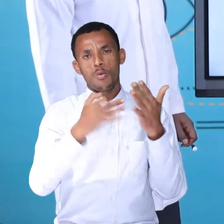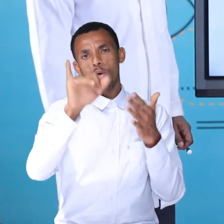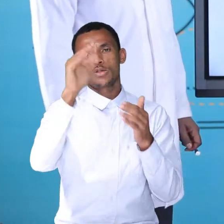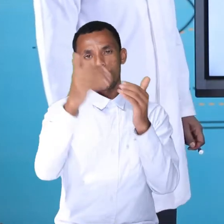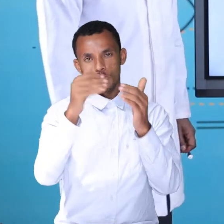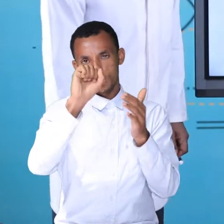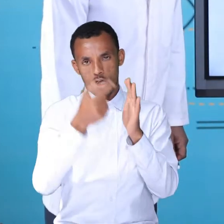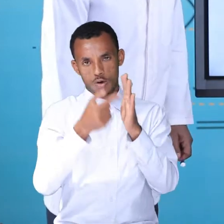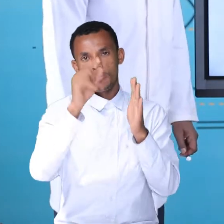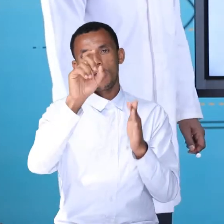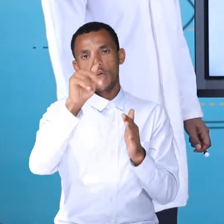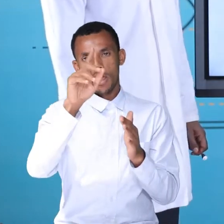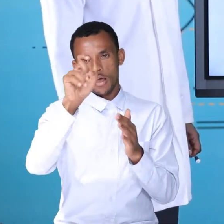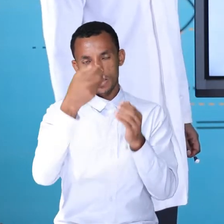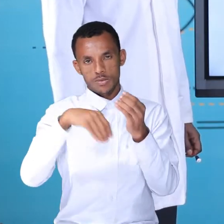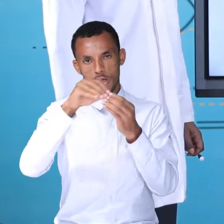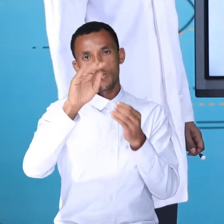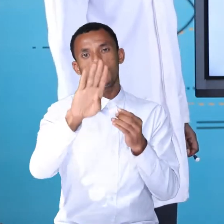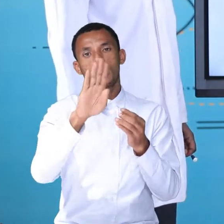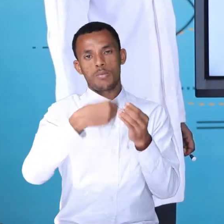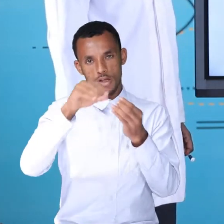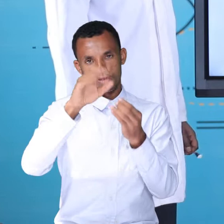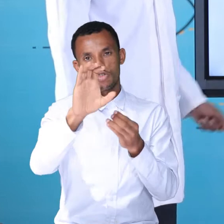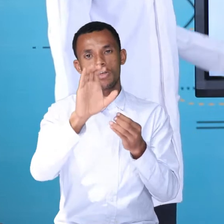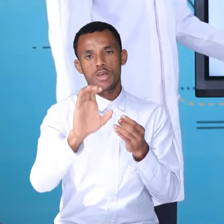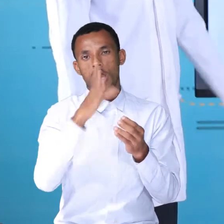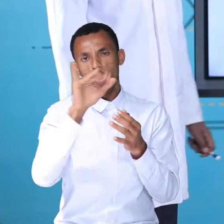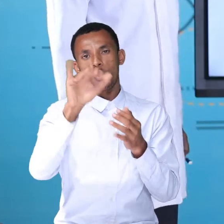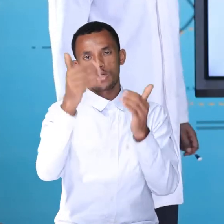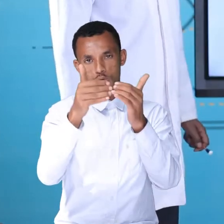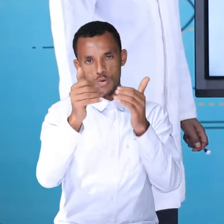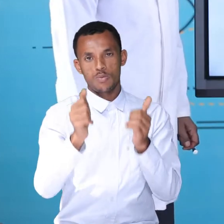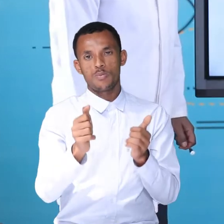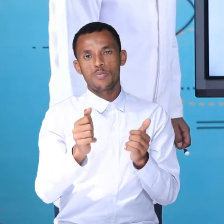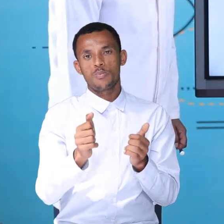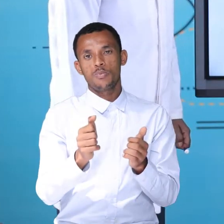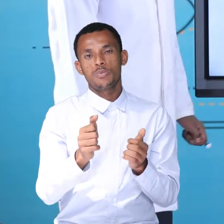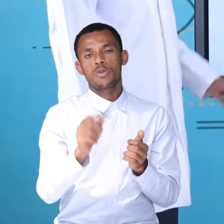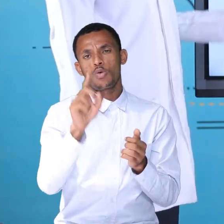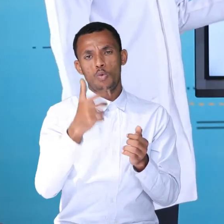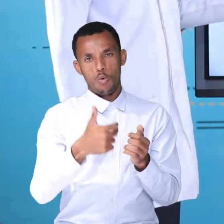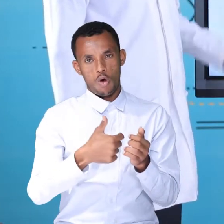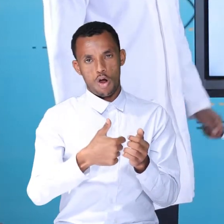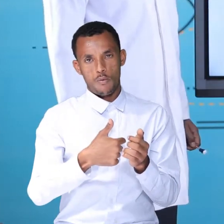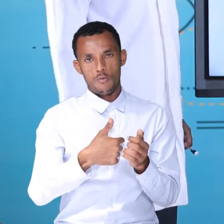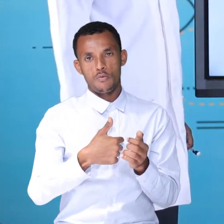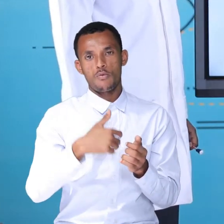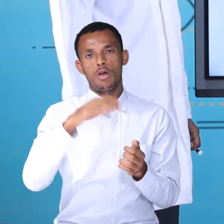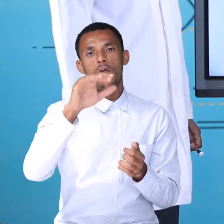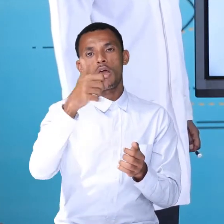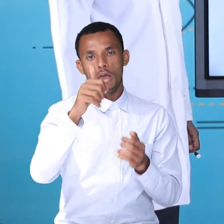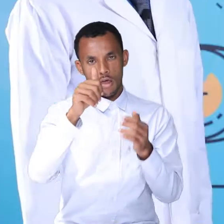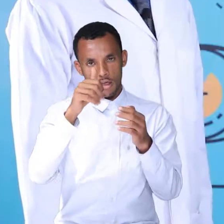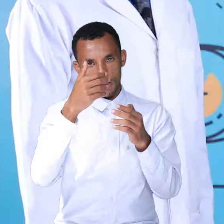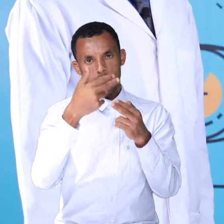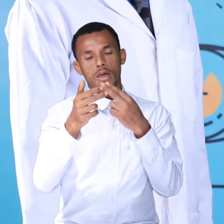to sine of kx plus b plus c, and y is equal to, you have a times cosine